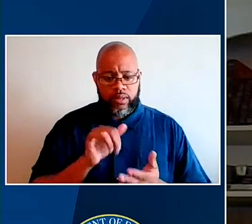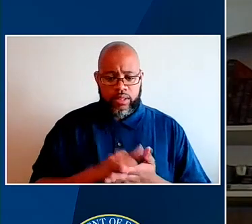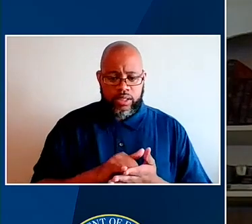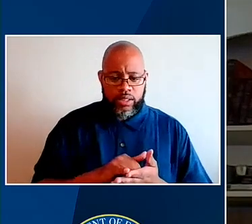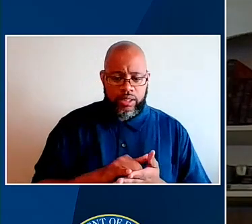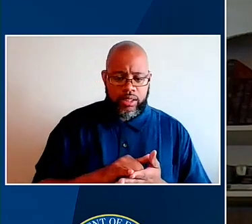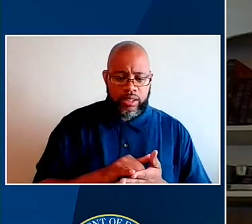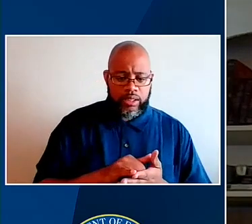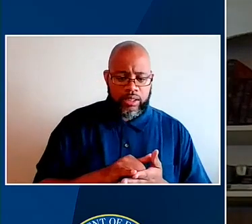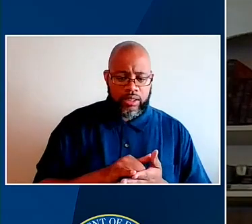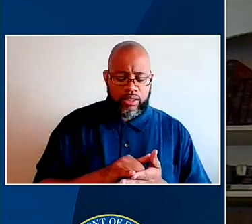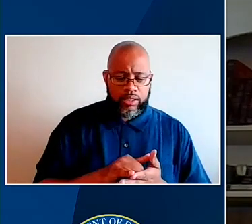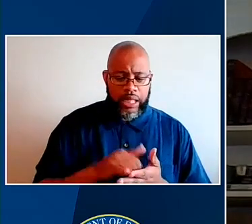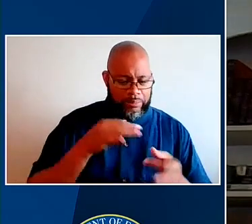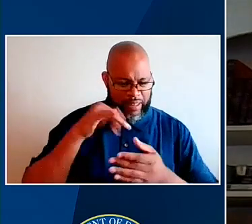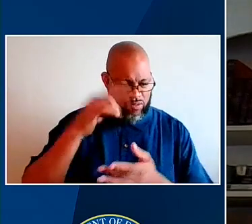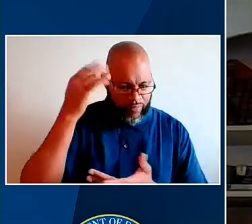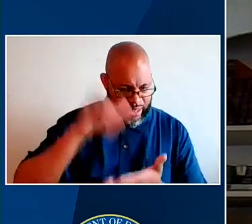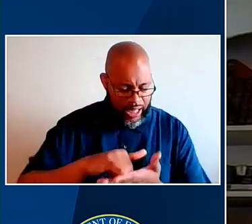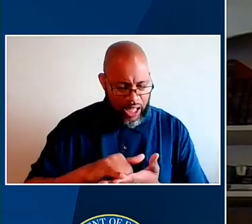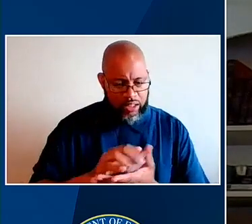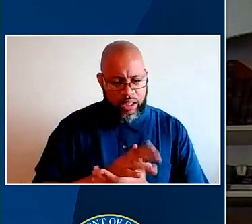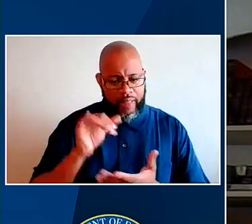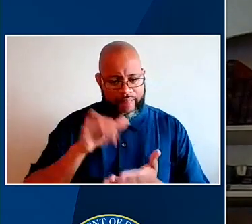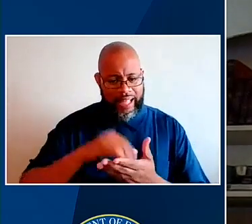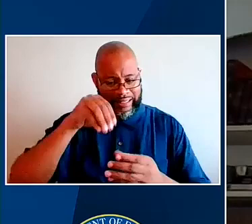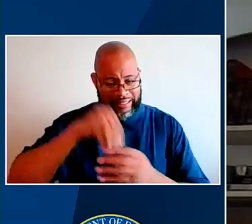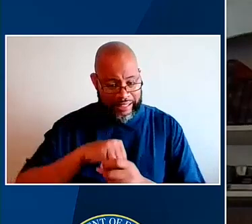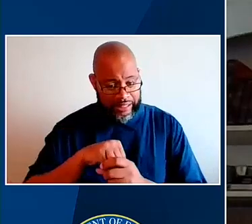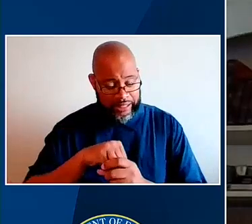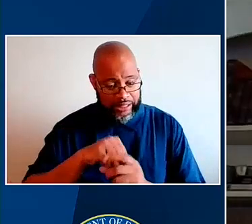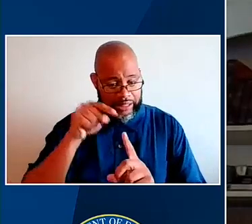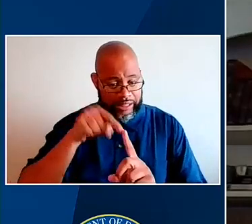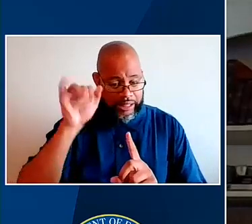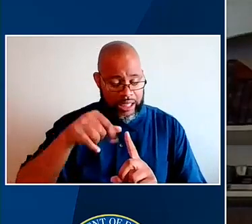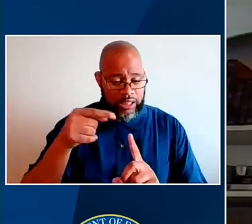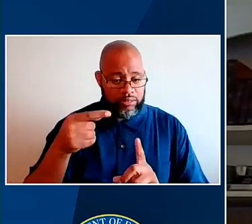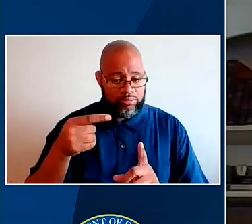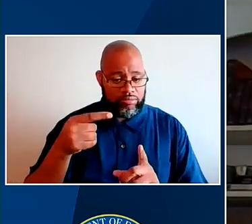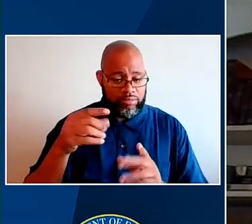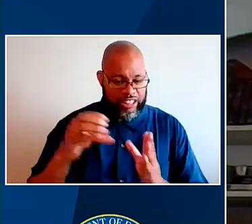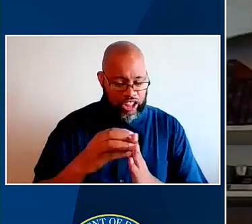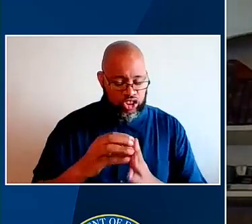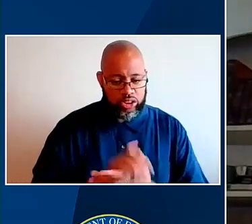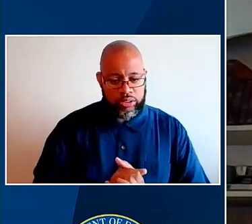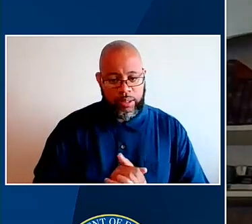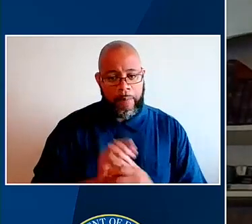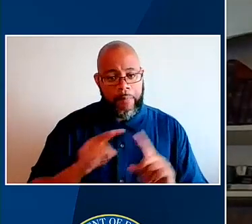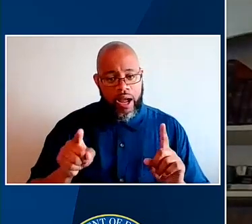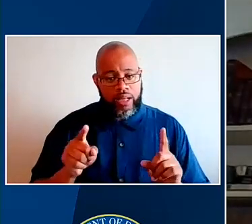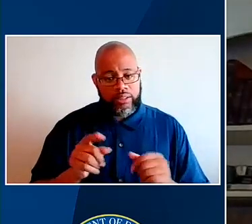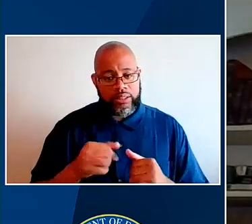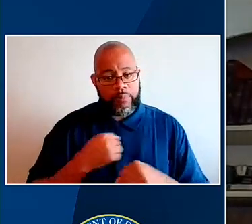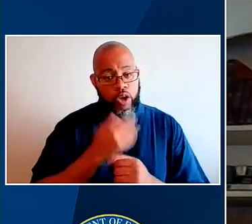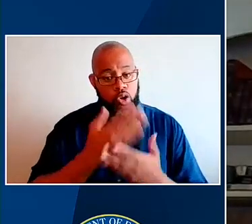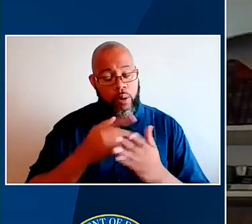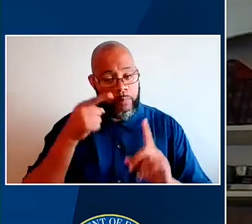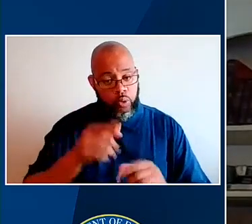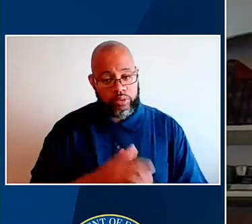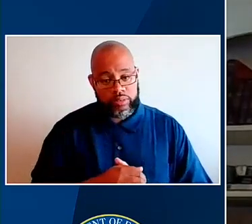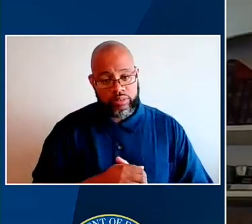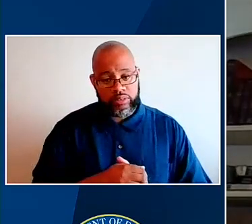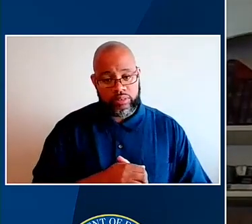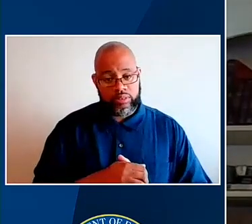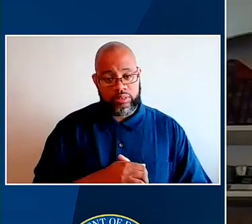reason for that. So we, and that is in that section. But you know, you make a good point, and